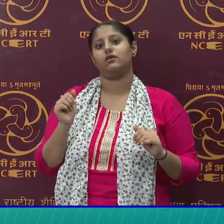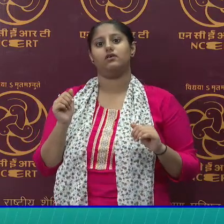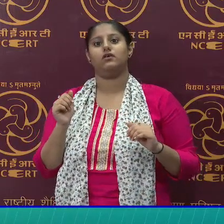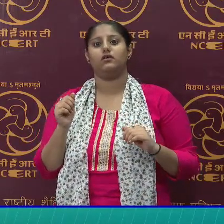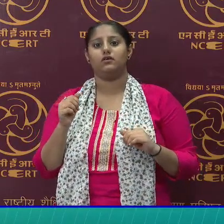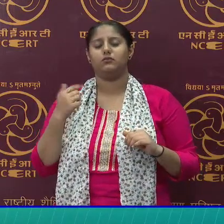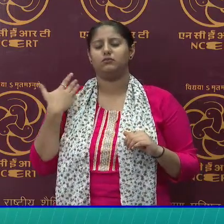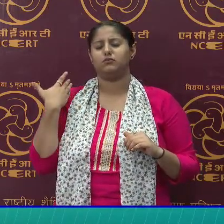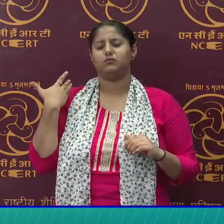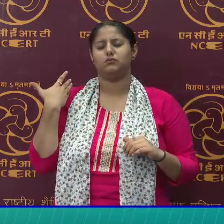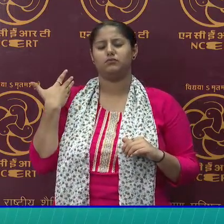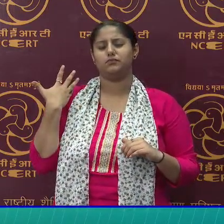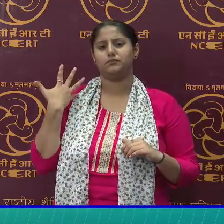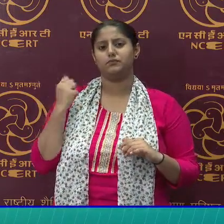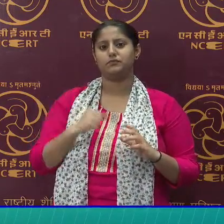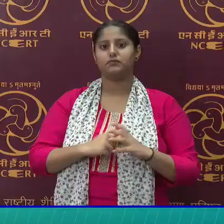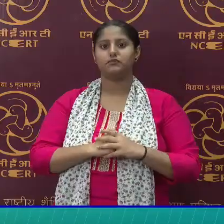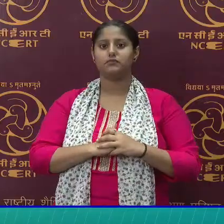on long,